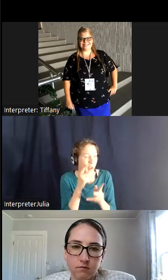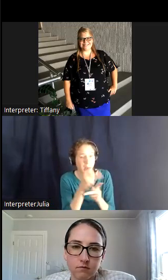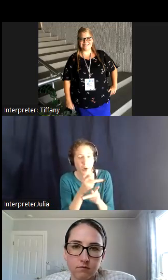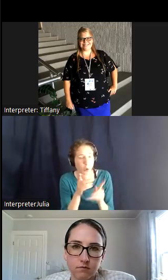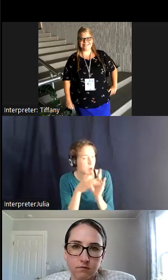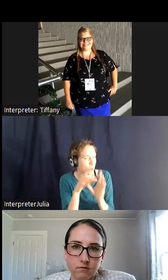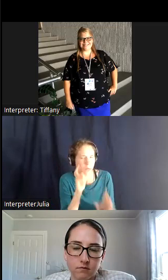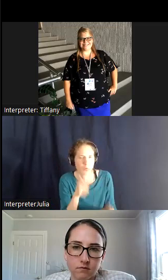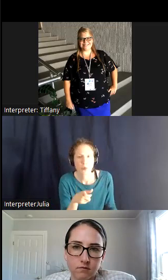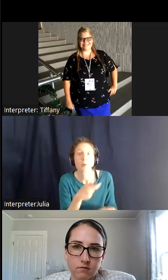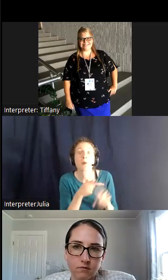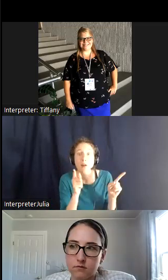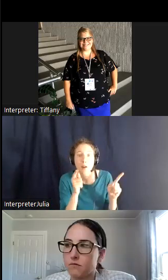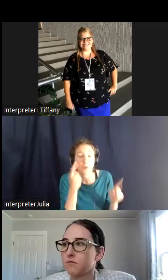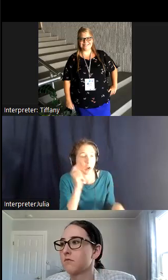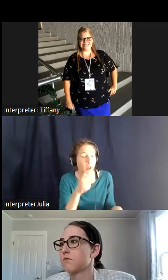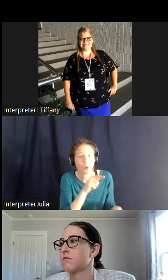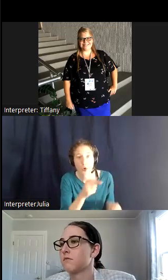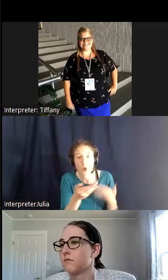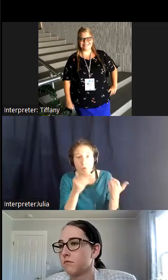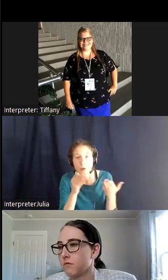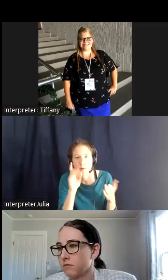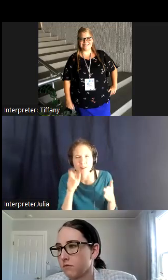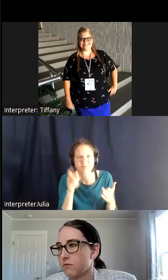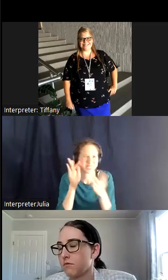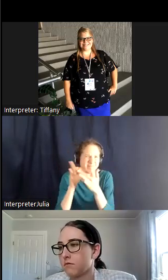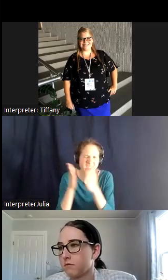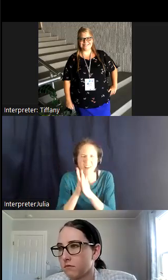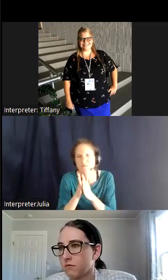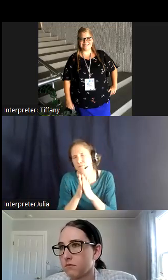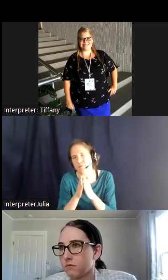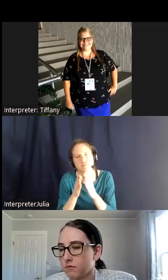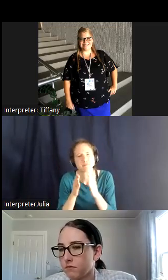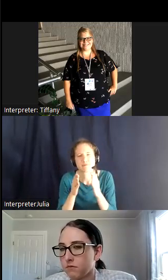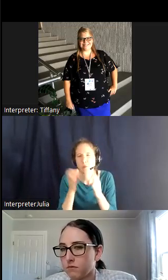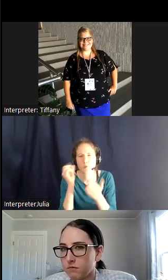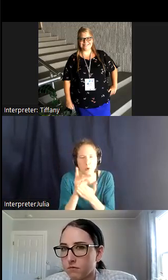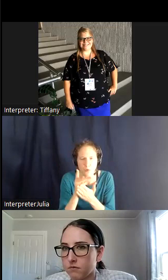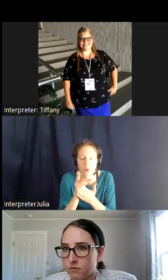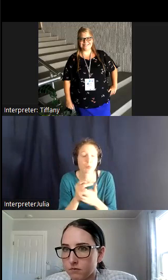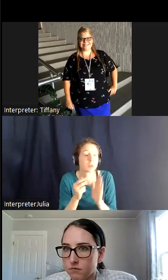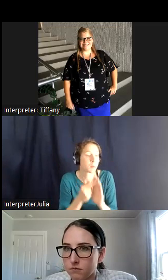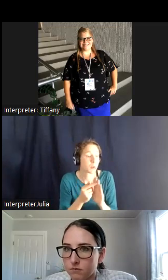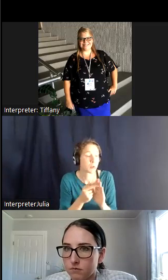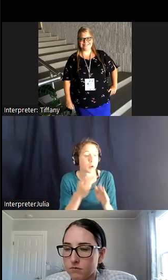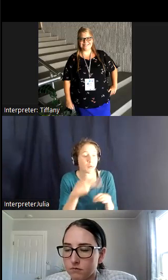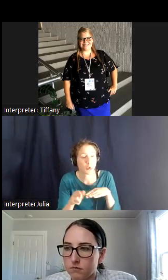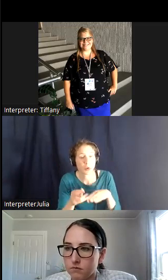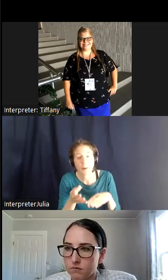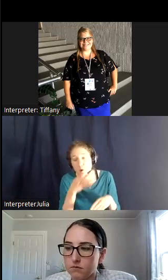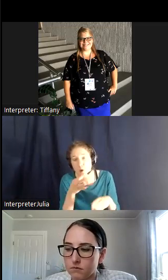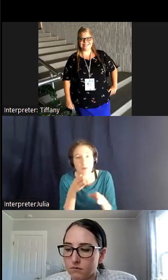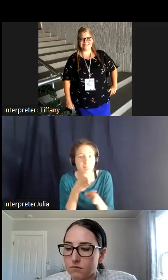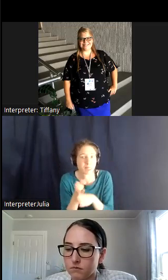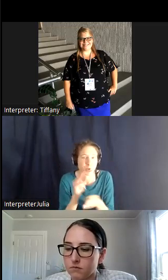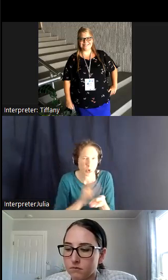for other services. You know, you refer to somebody to a specialist, and that's got to be approved by the carrier within a certain